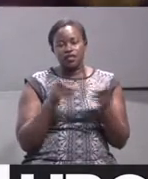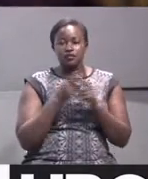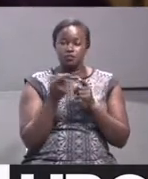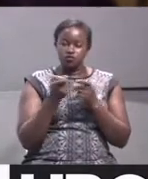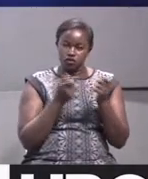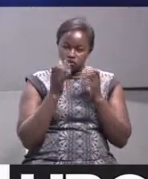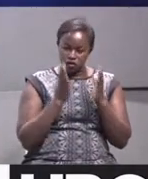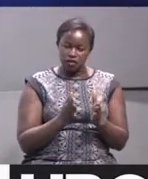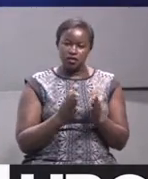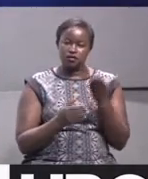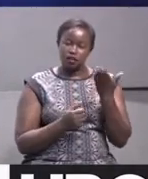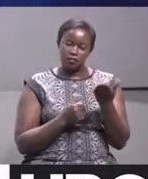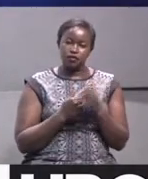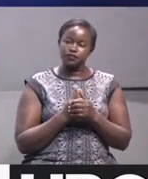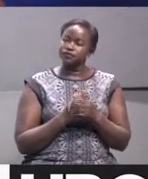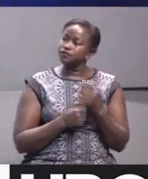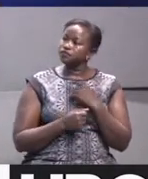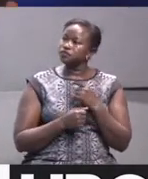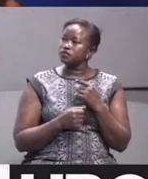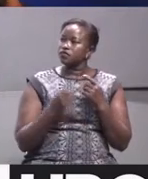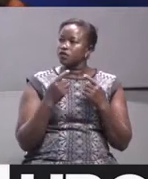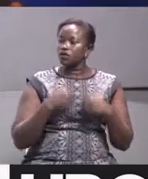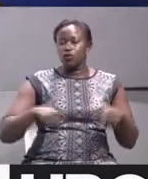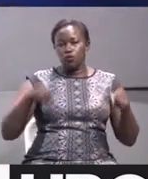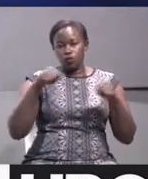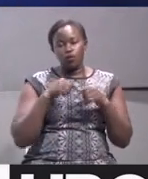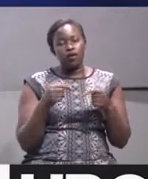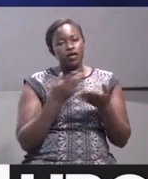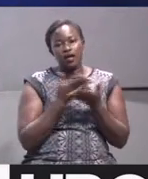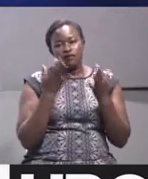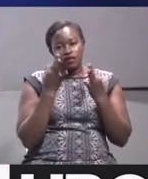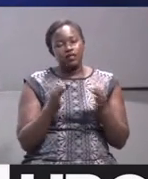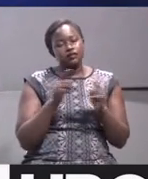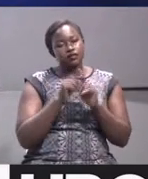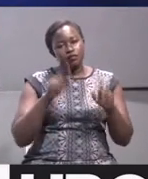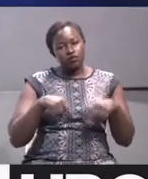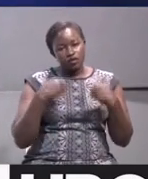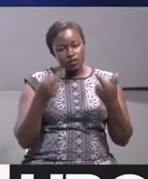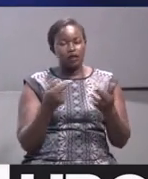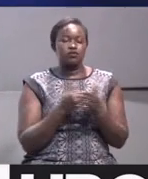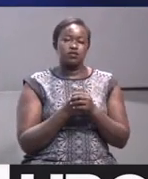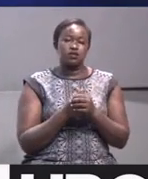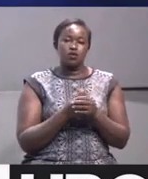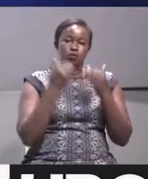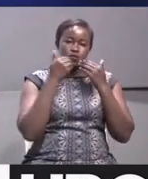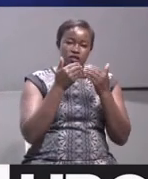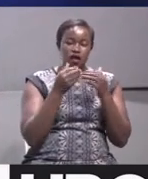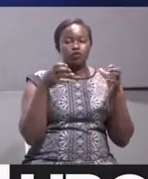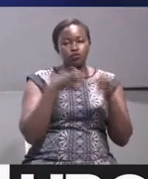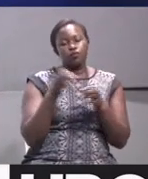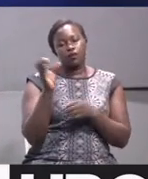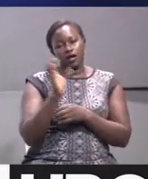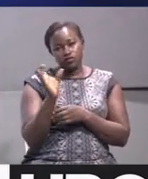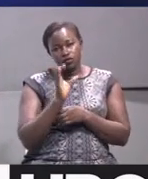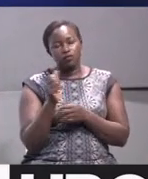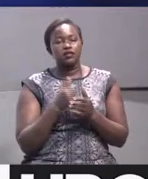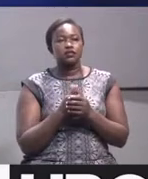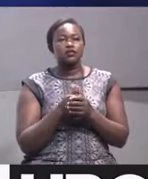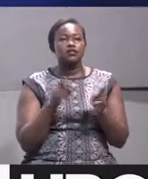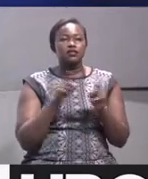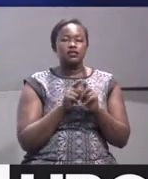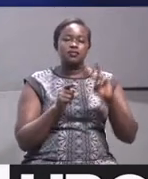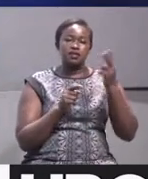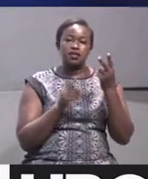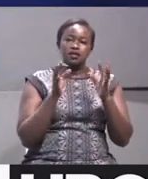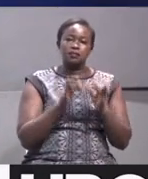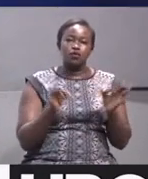regulators. We owe everything and these results and everything else to our customers. Second and equally important are